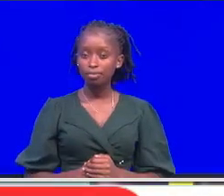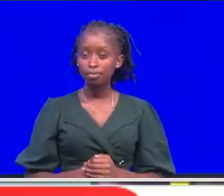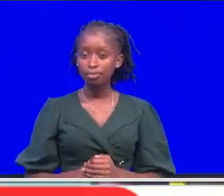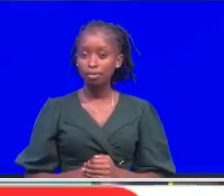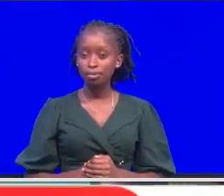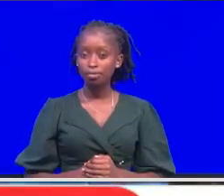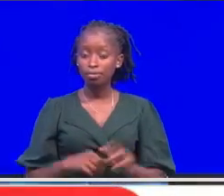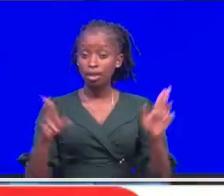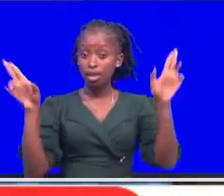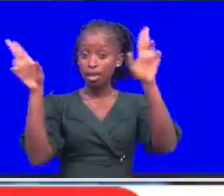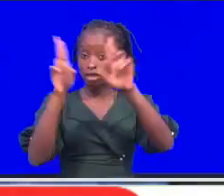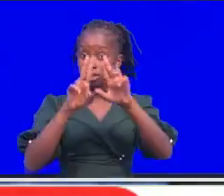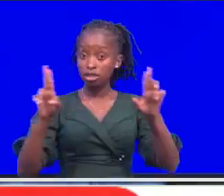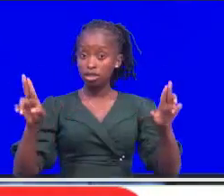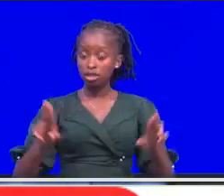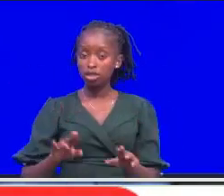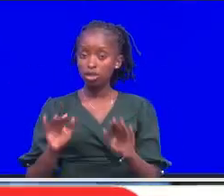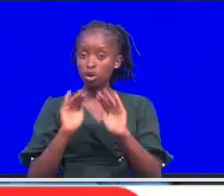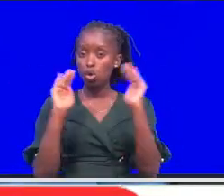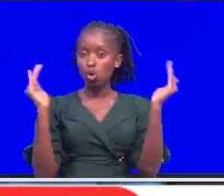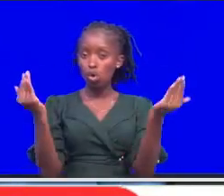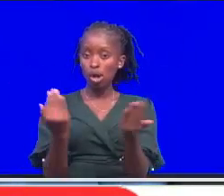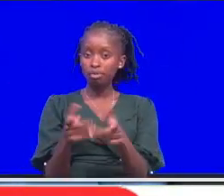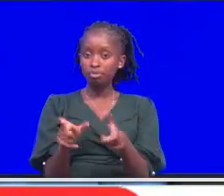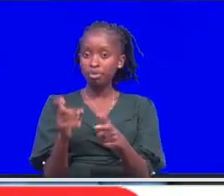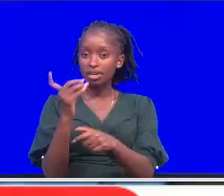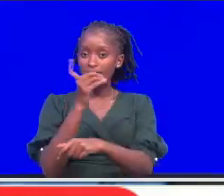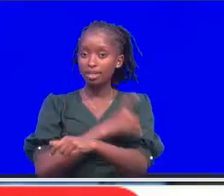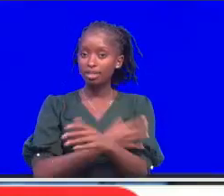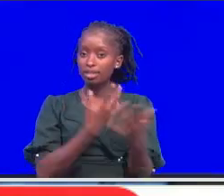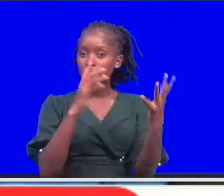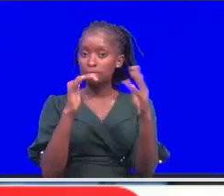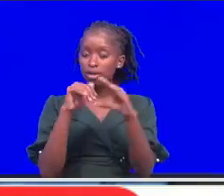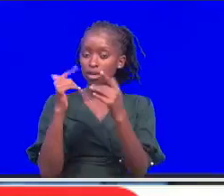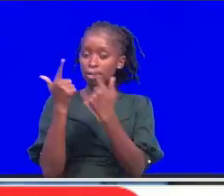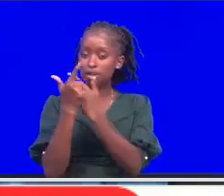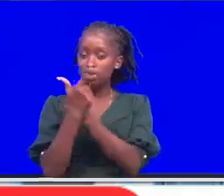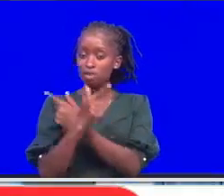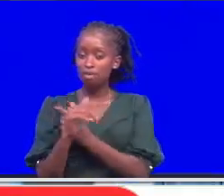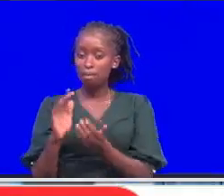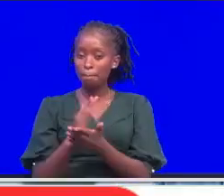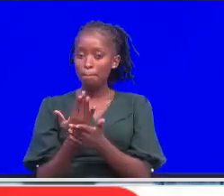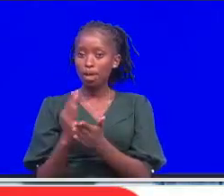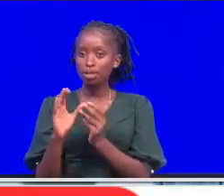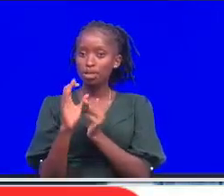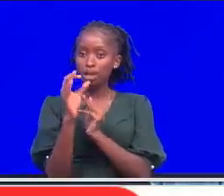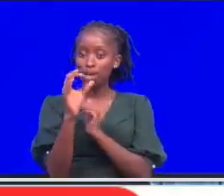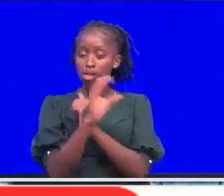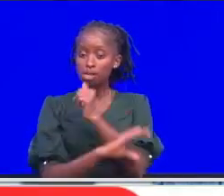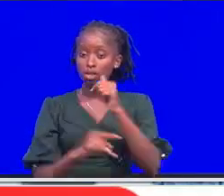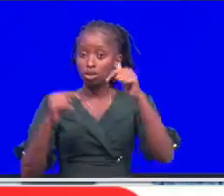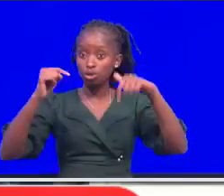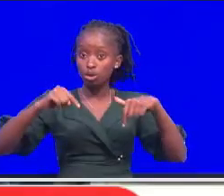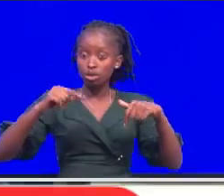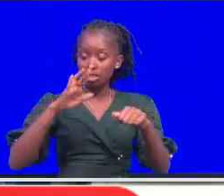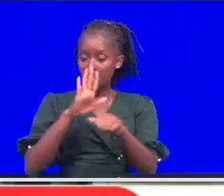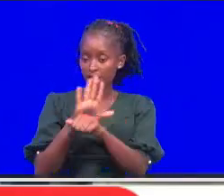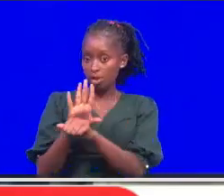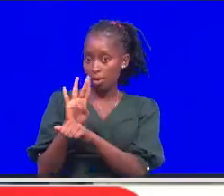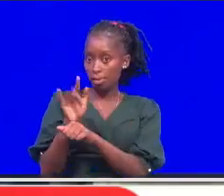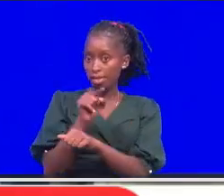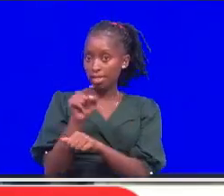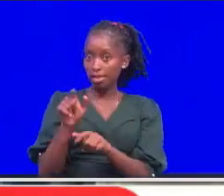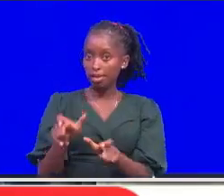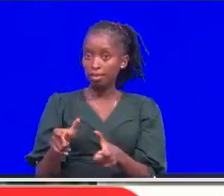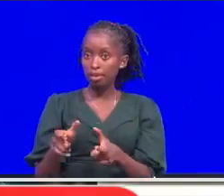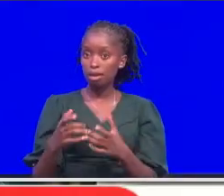International World Radio Day was celebrated and marked in different parts of the country today, especially by media practitioners who